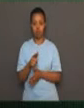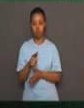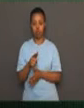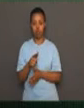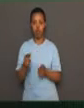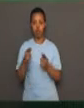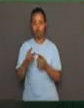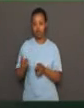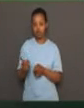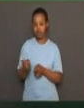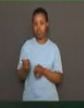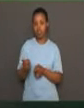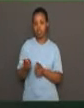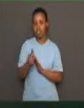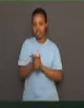the tailbone.